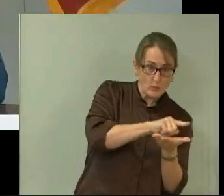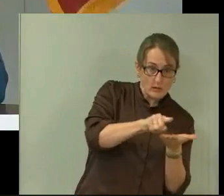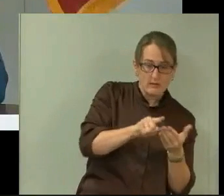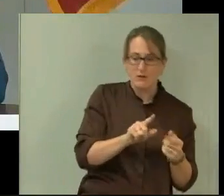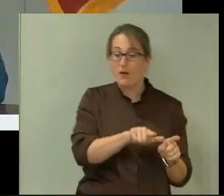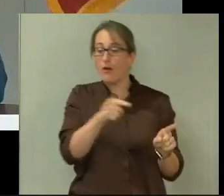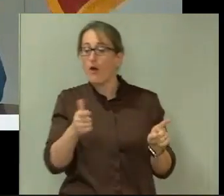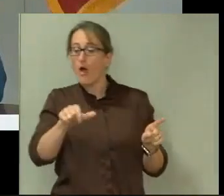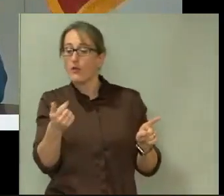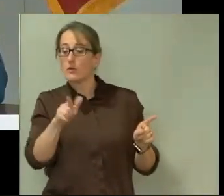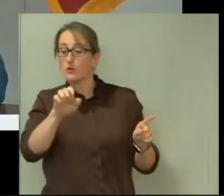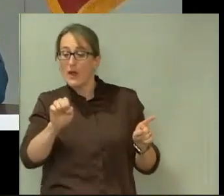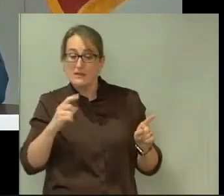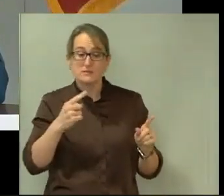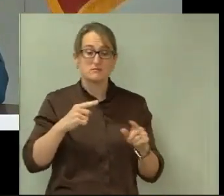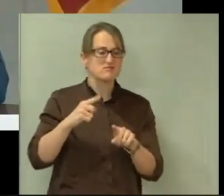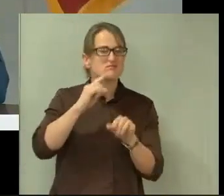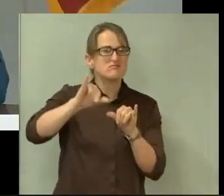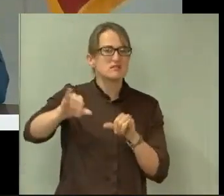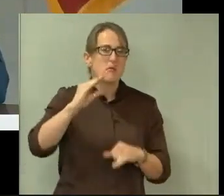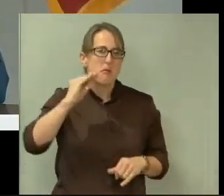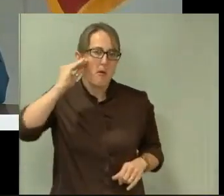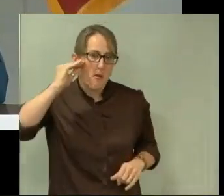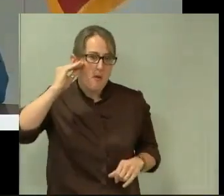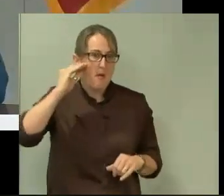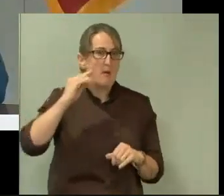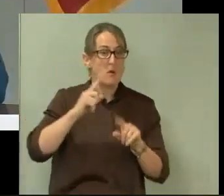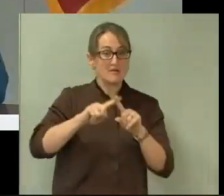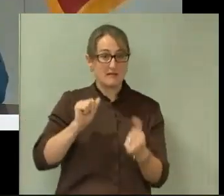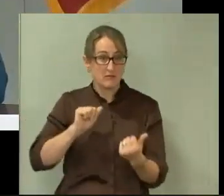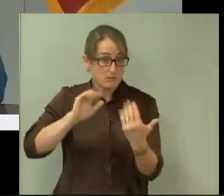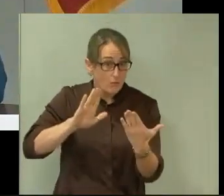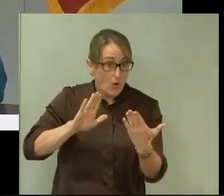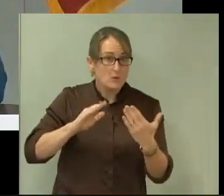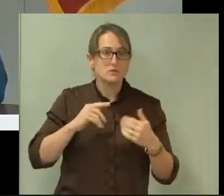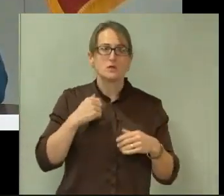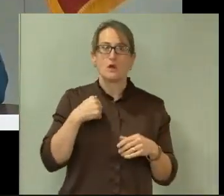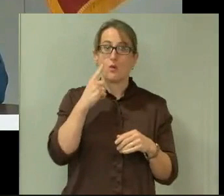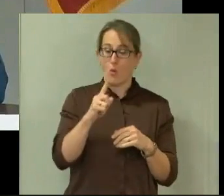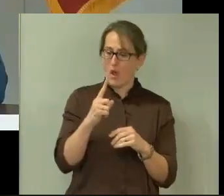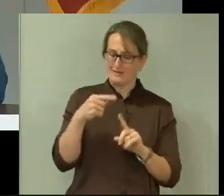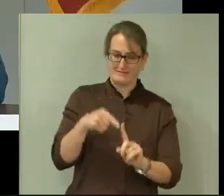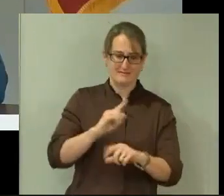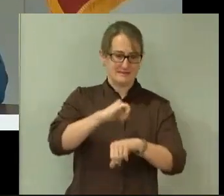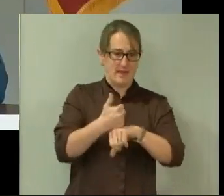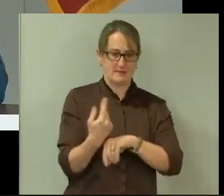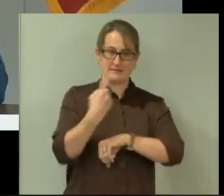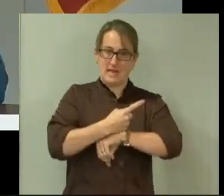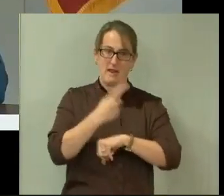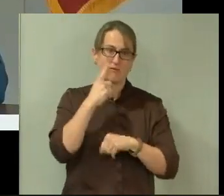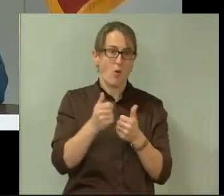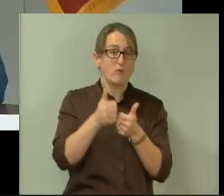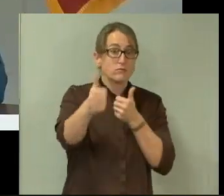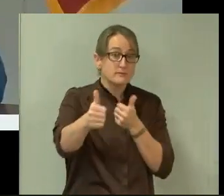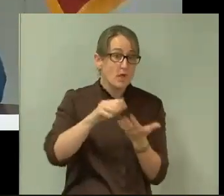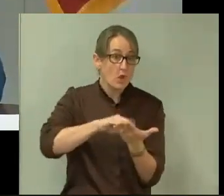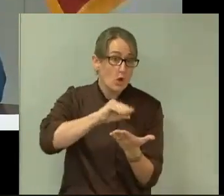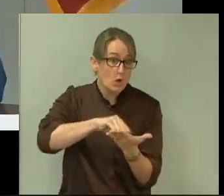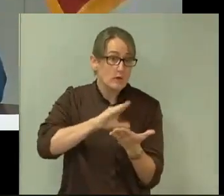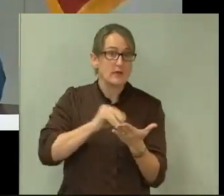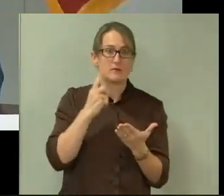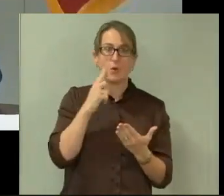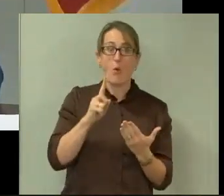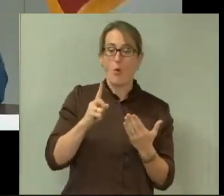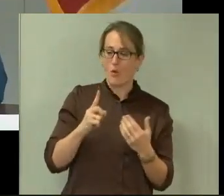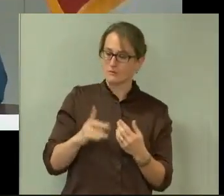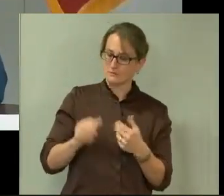are engaged in expanded learning opportunities, and then a designated day for distance learning and professional learning opportunities for teachers and